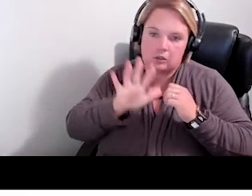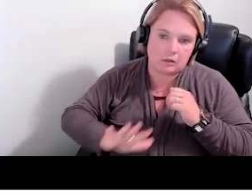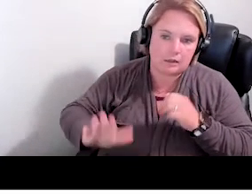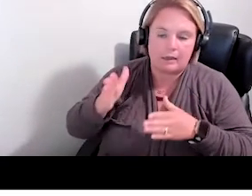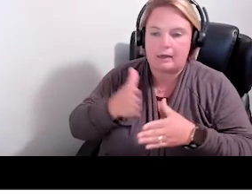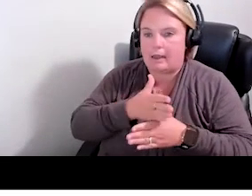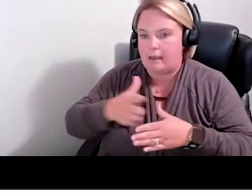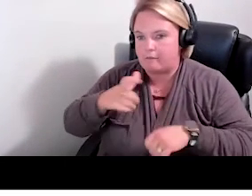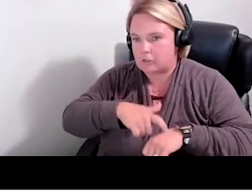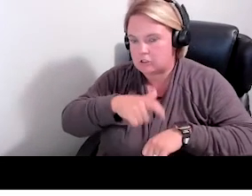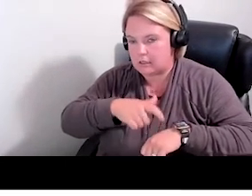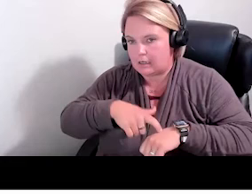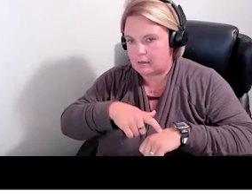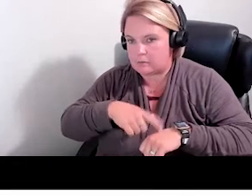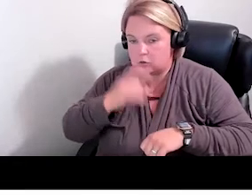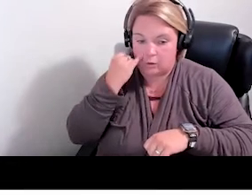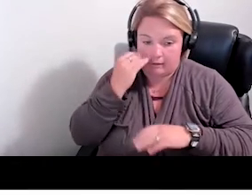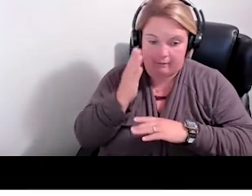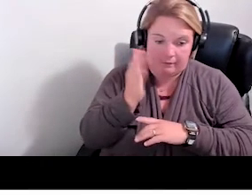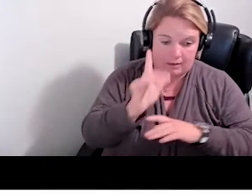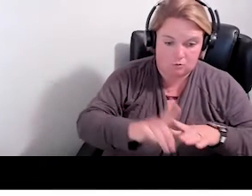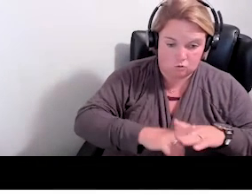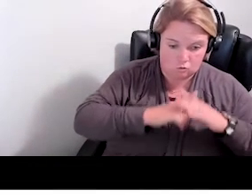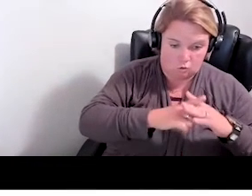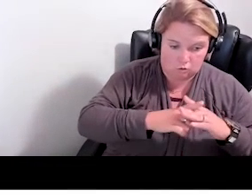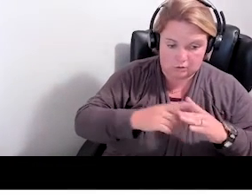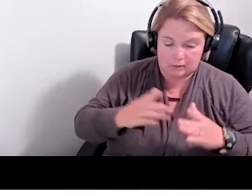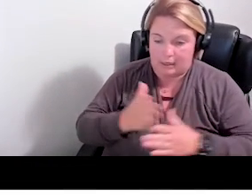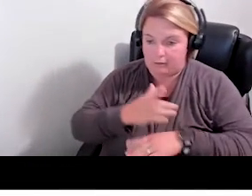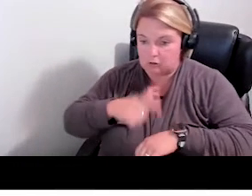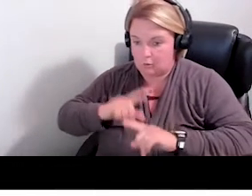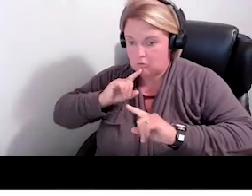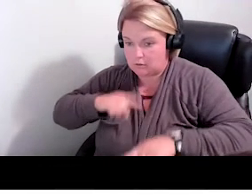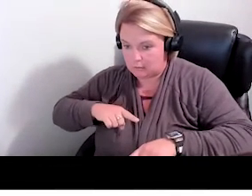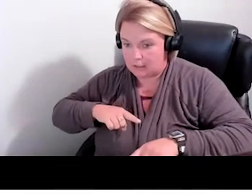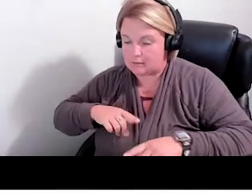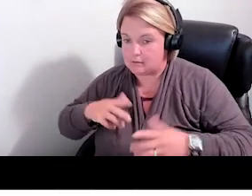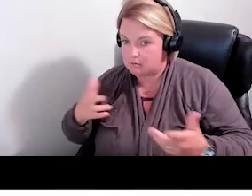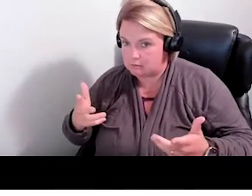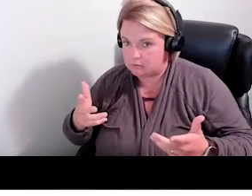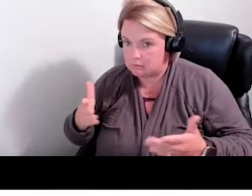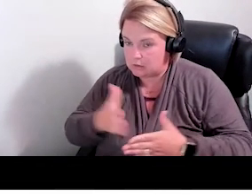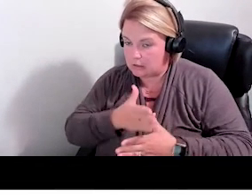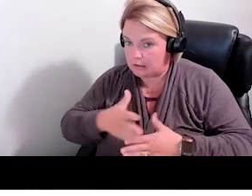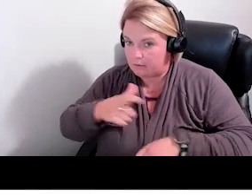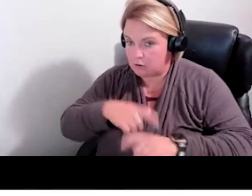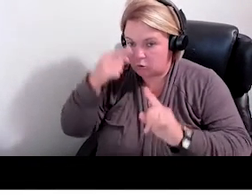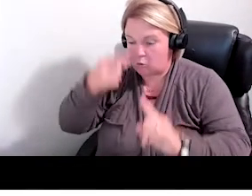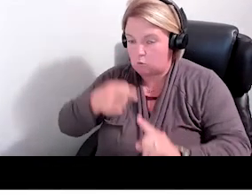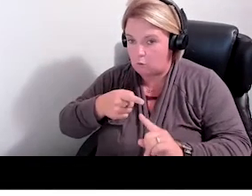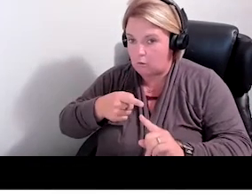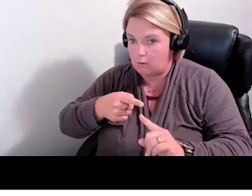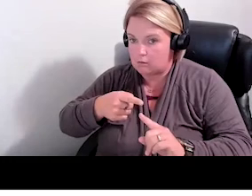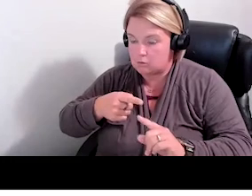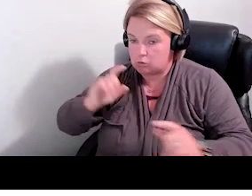time turnaround for specific things, or an average time you have a goal to turn